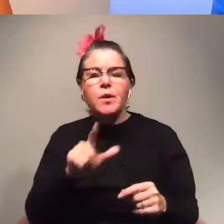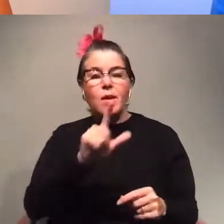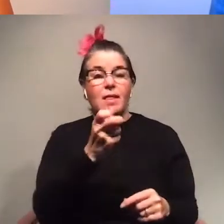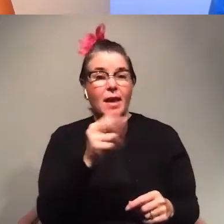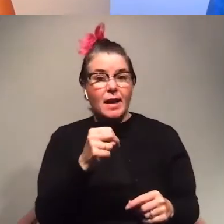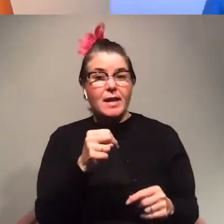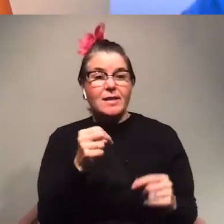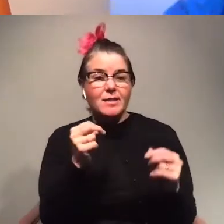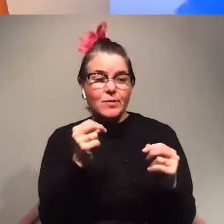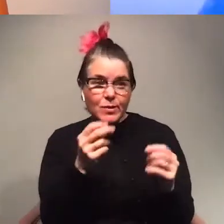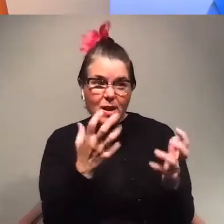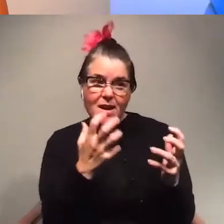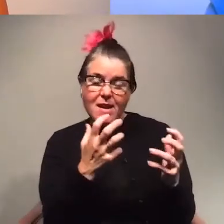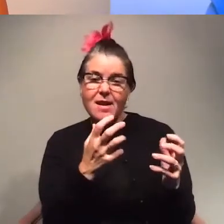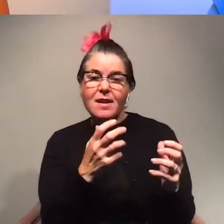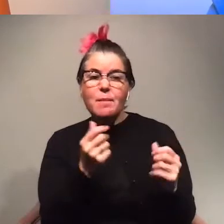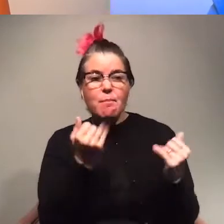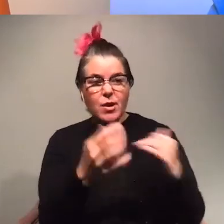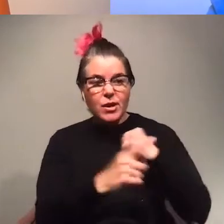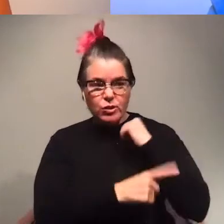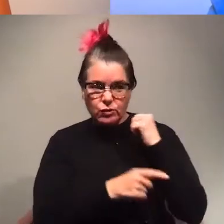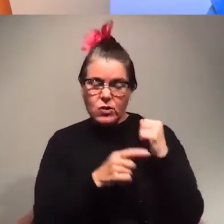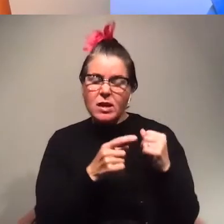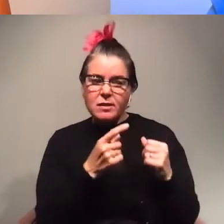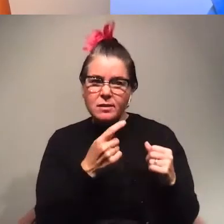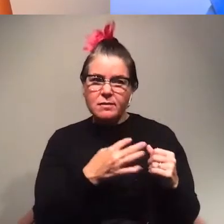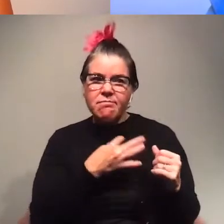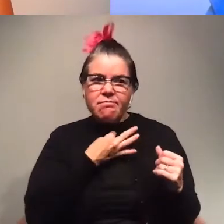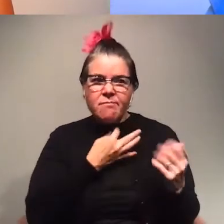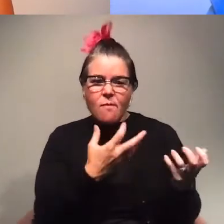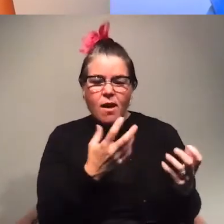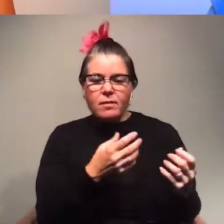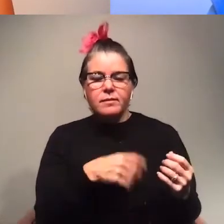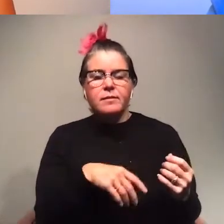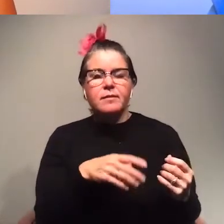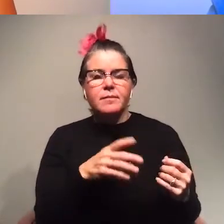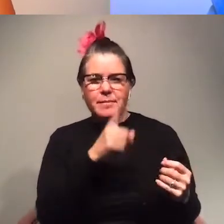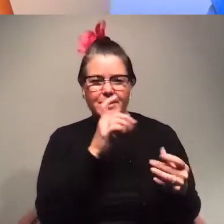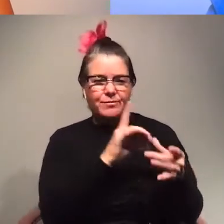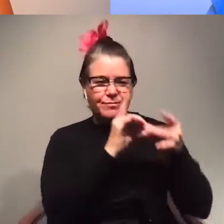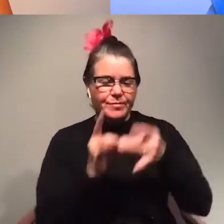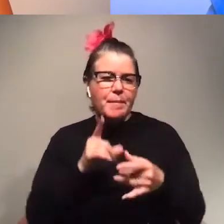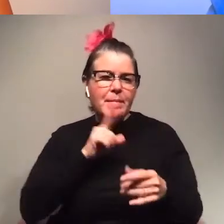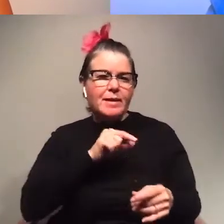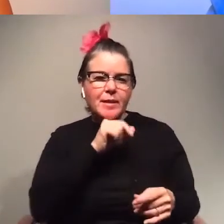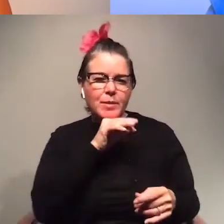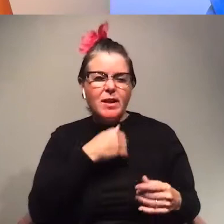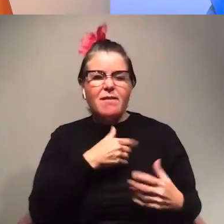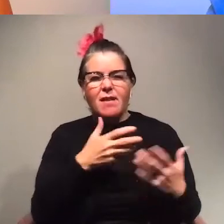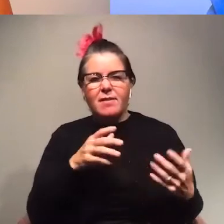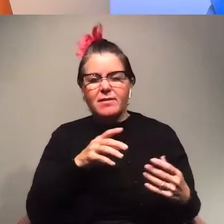was really interested in, like the burning of trash, because inevitably that relates back to plastic pollution. They had a lot of plastic trash